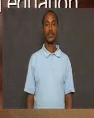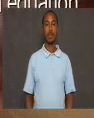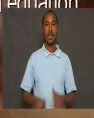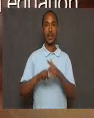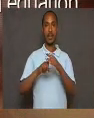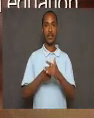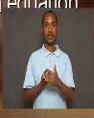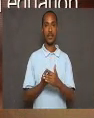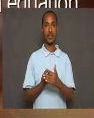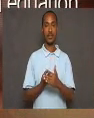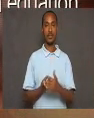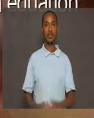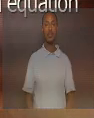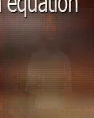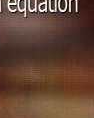Begin.